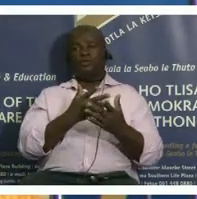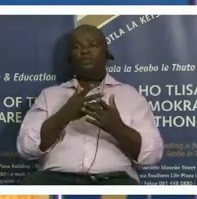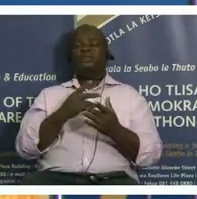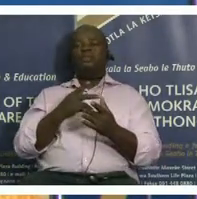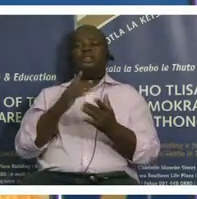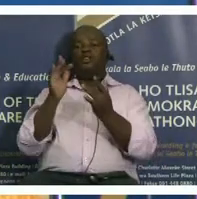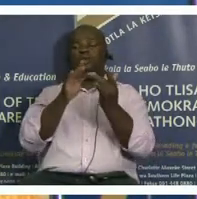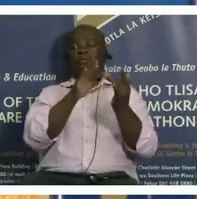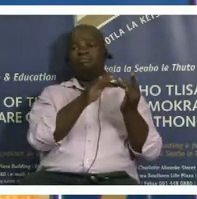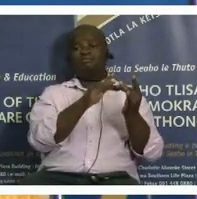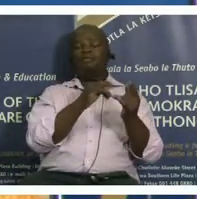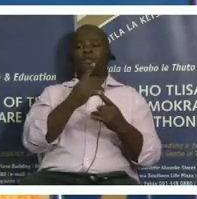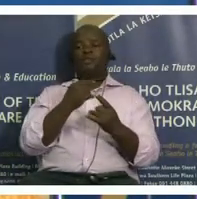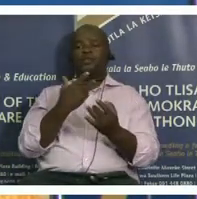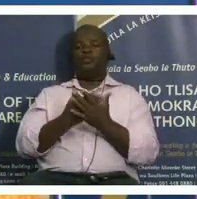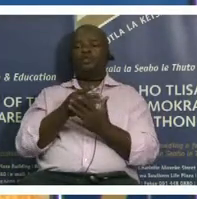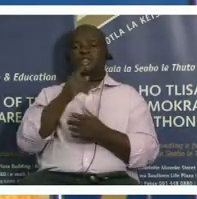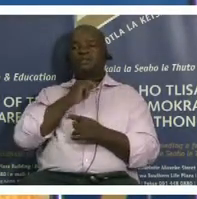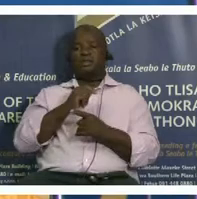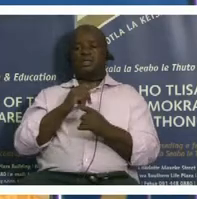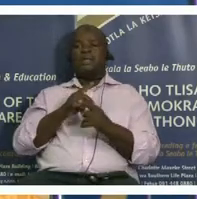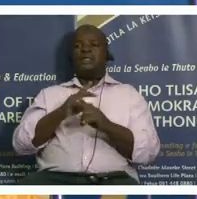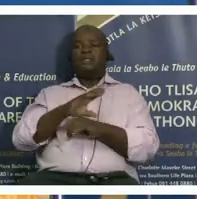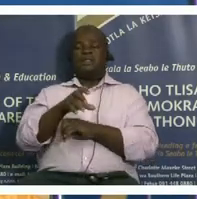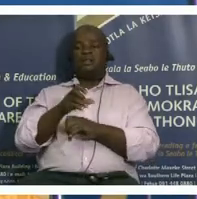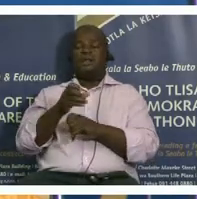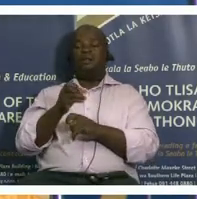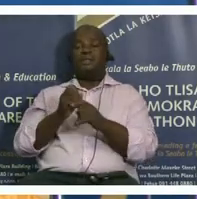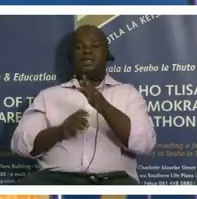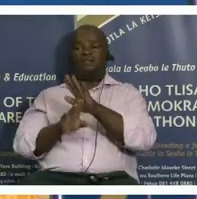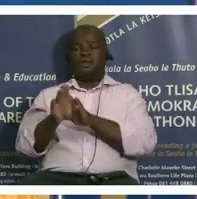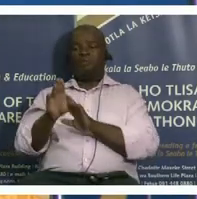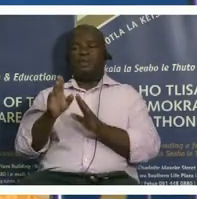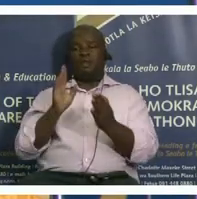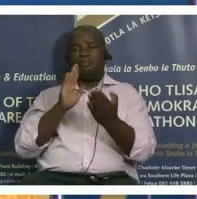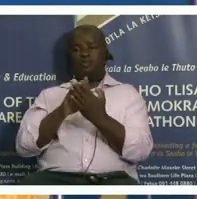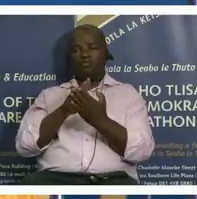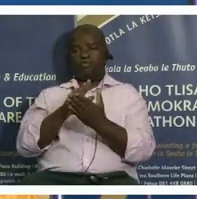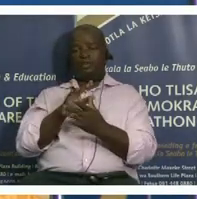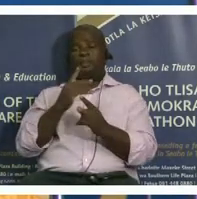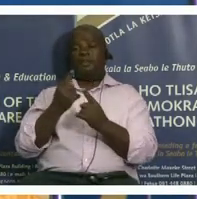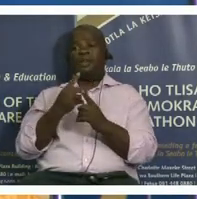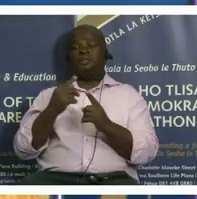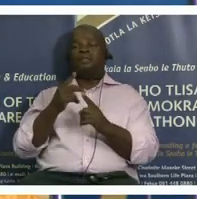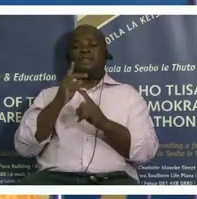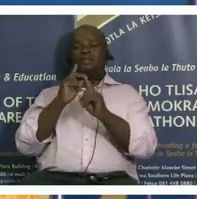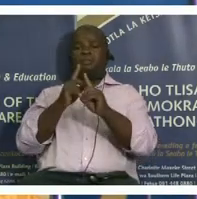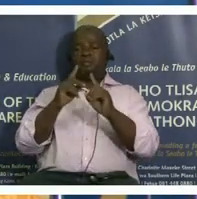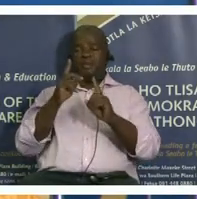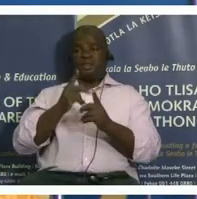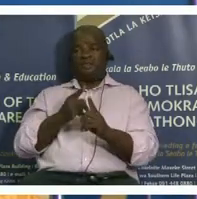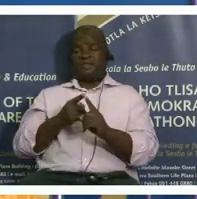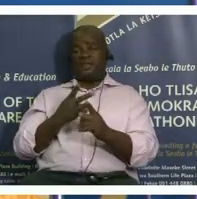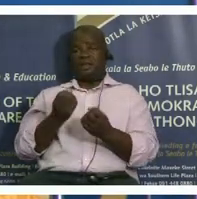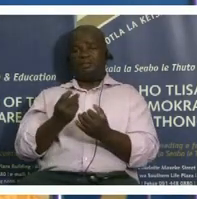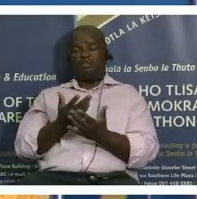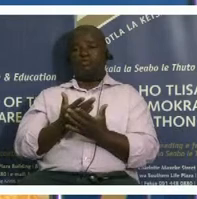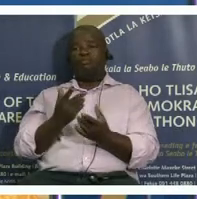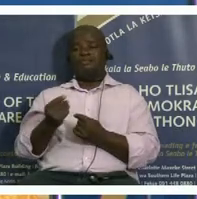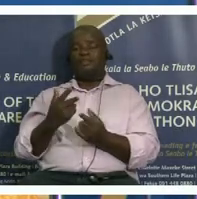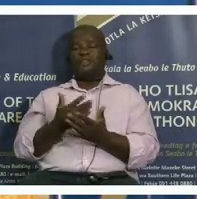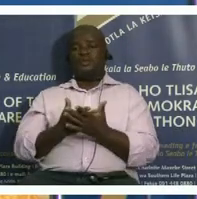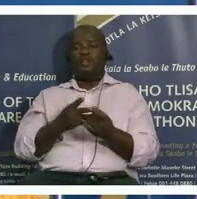the district development model approach and sector-specific consultations will be used to finalize the social